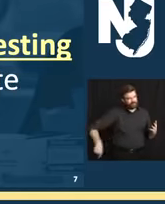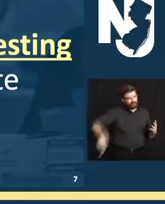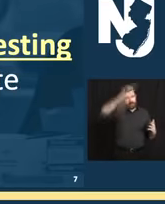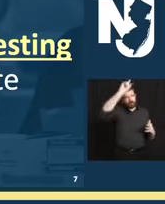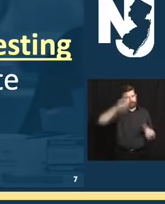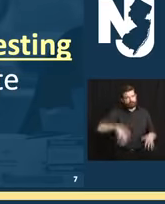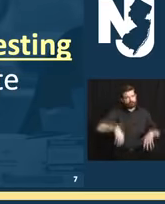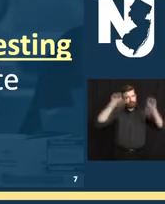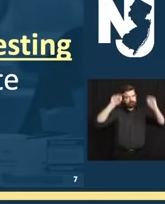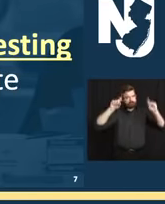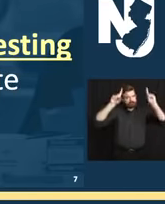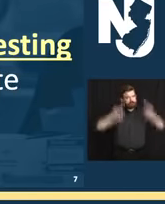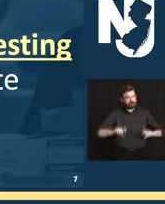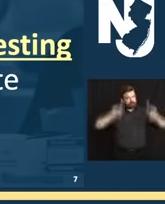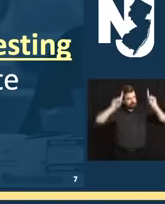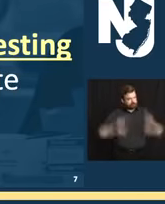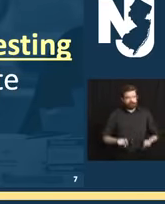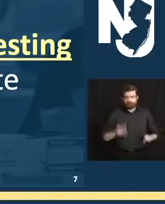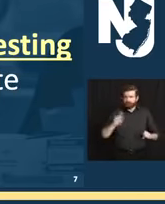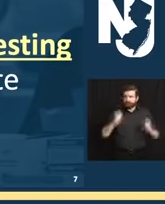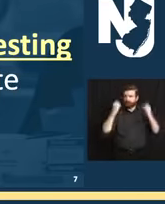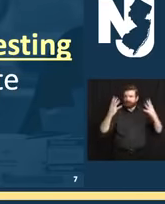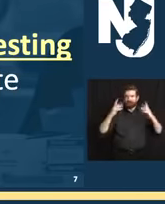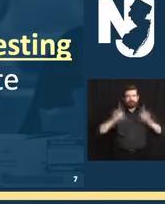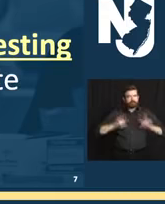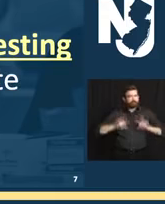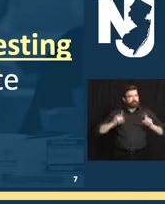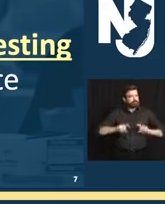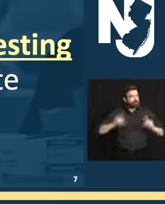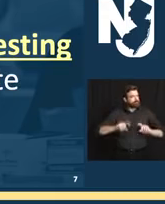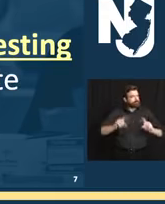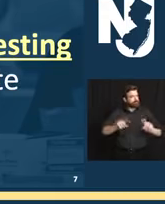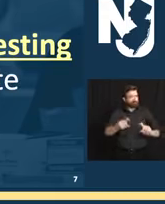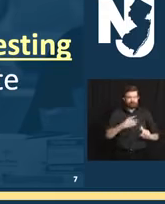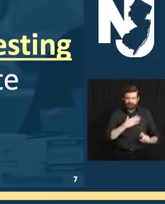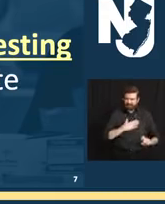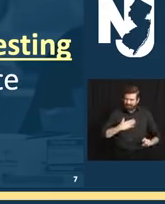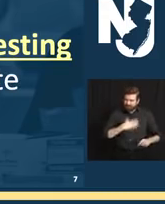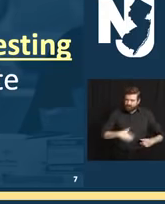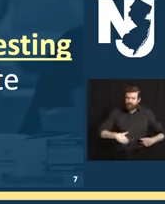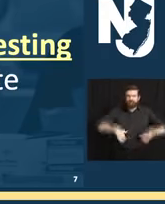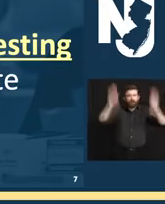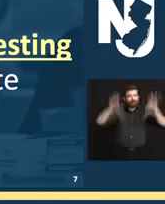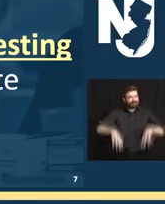as possible. So again, I encourage you all to go to get tested. Go to